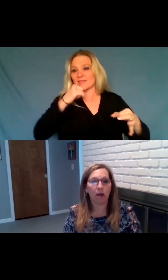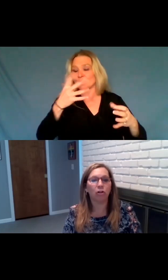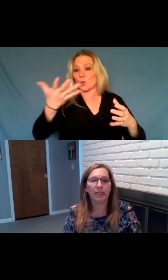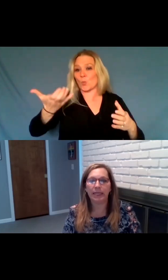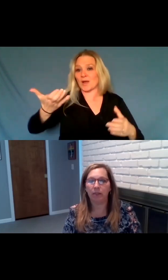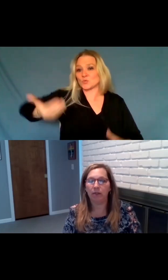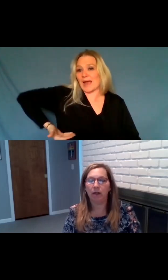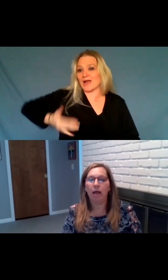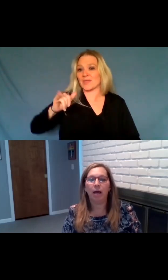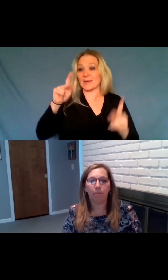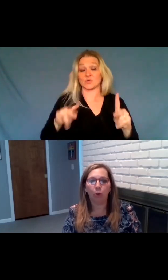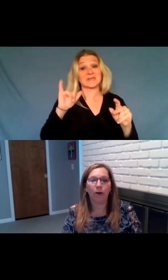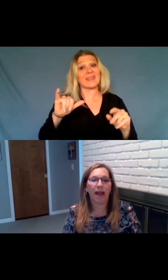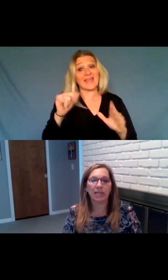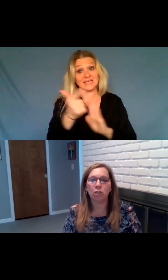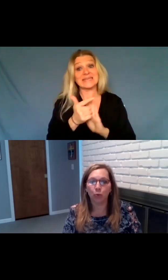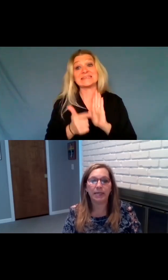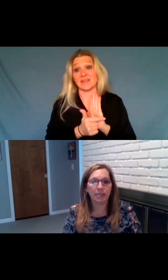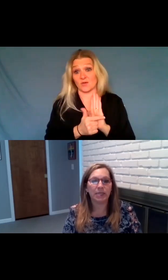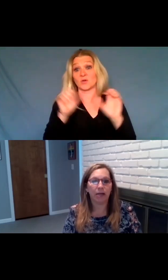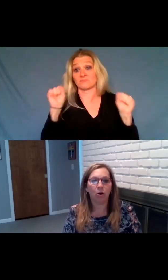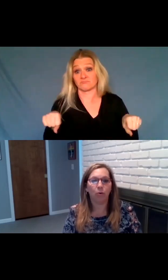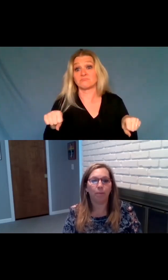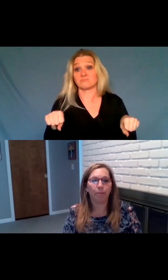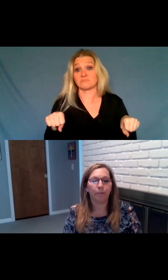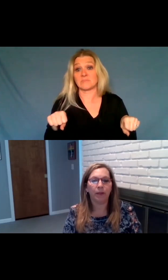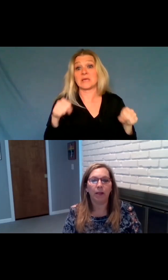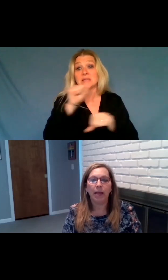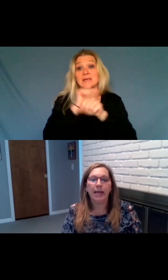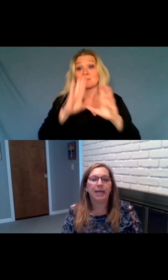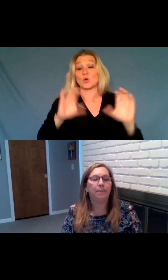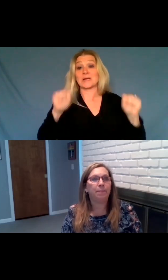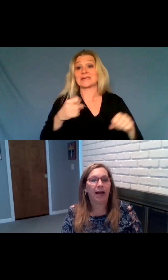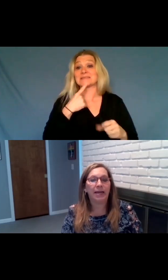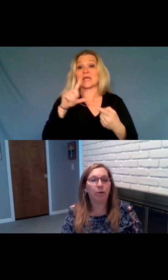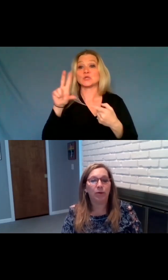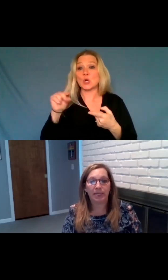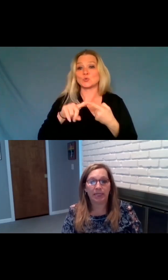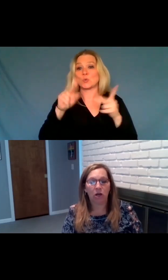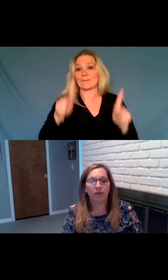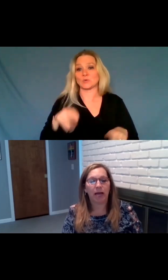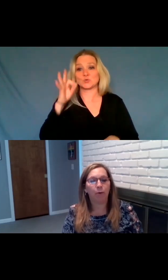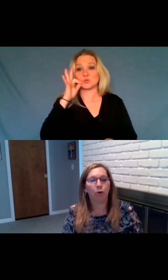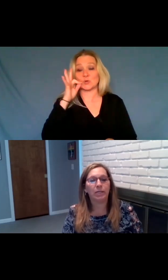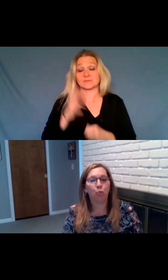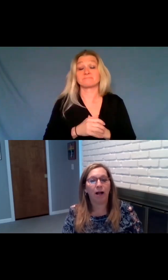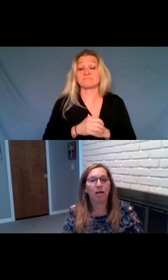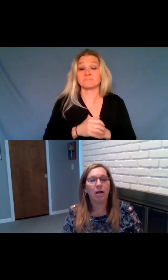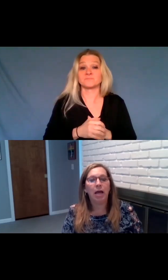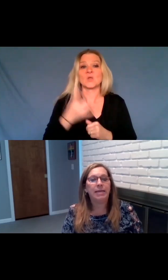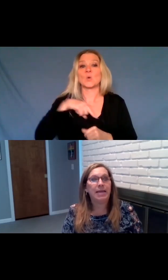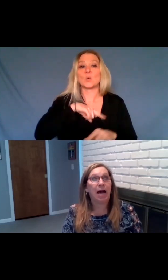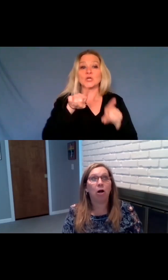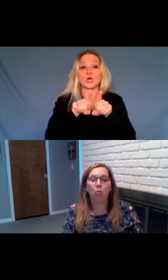that is entirely legal. An employer has the right to say no. Keep in mind, and we see this all the time at work as